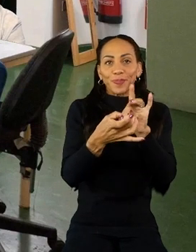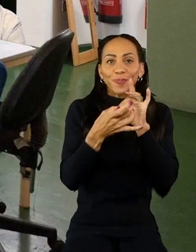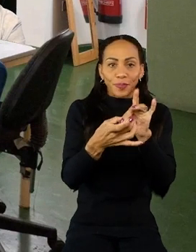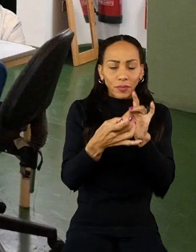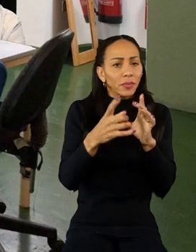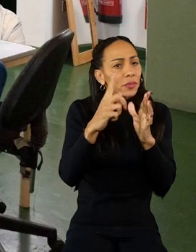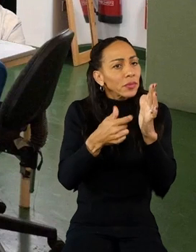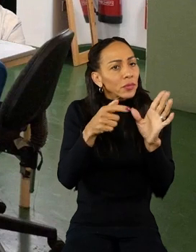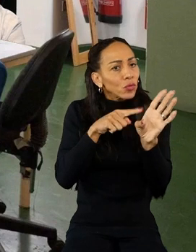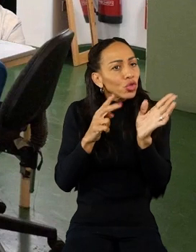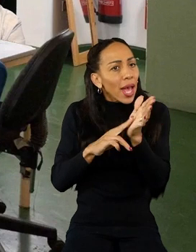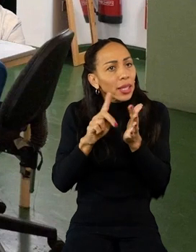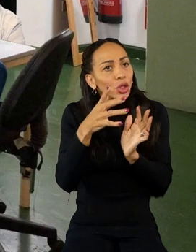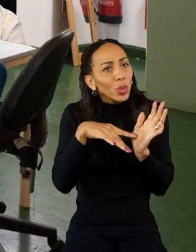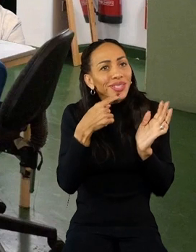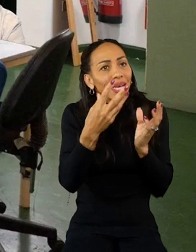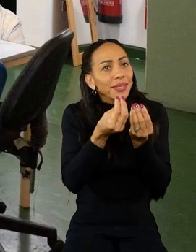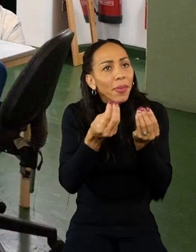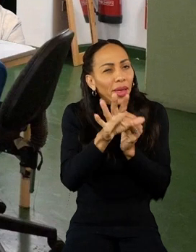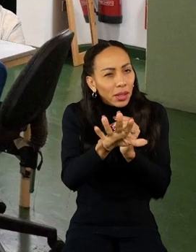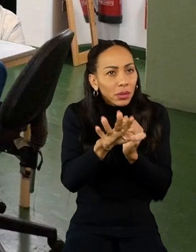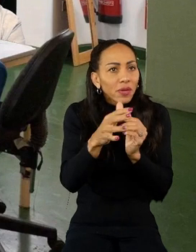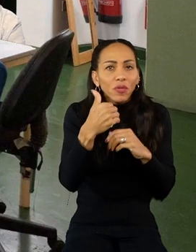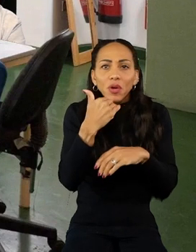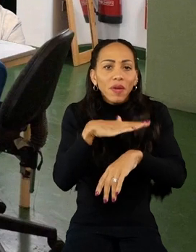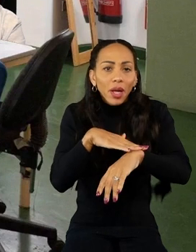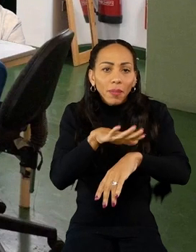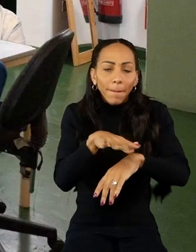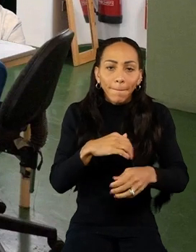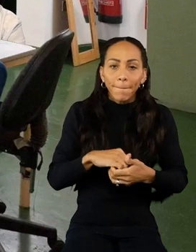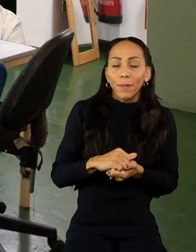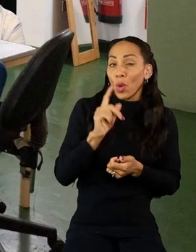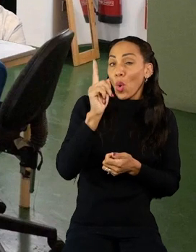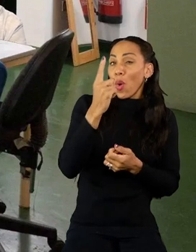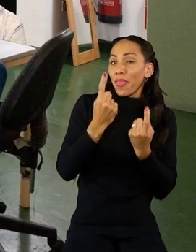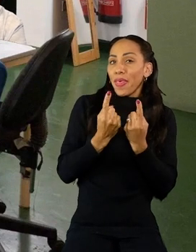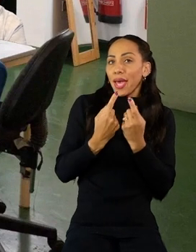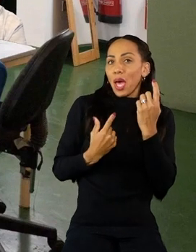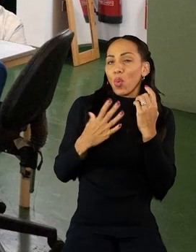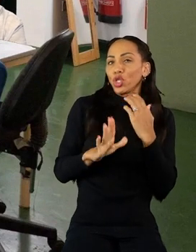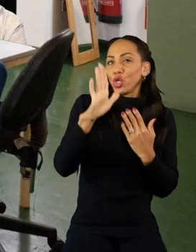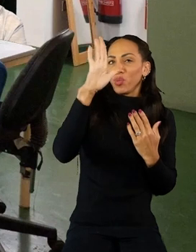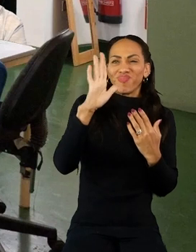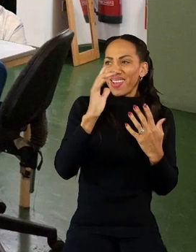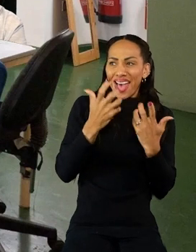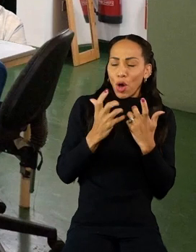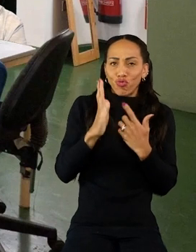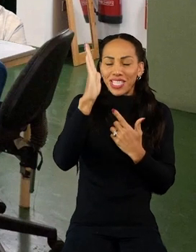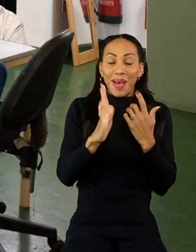experience of the piece. Yeah. I was just aware that Jayne looked like you were going to say something. I just wanted to come back to that if we have